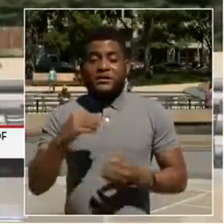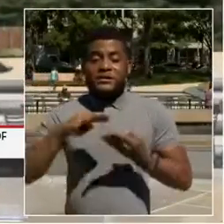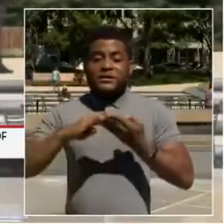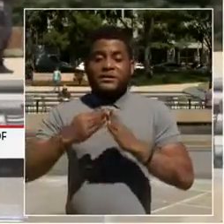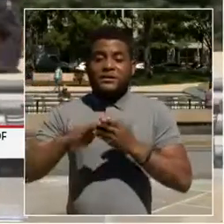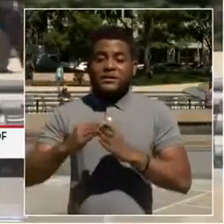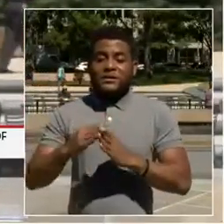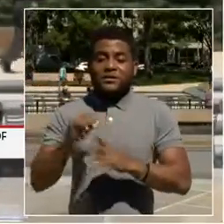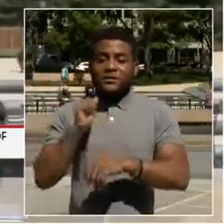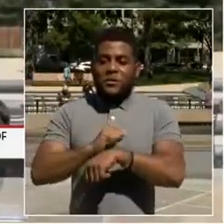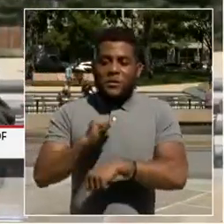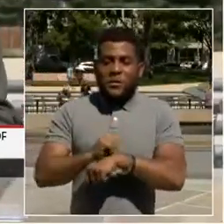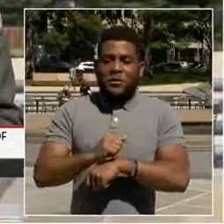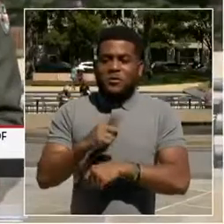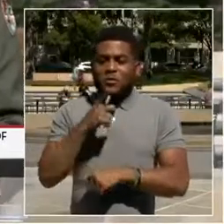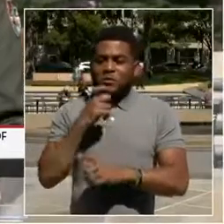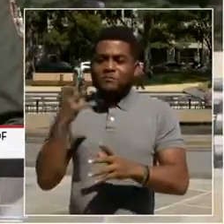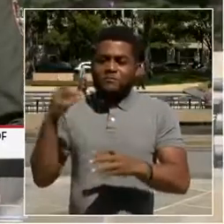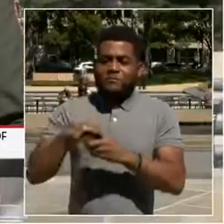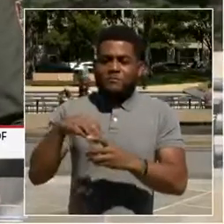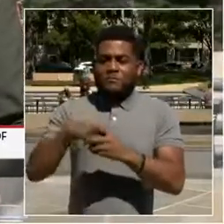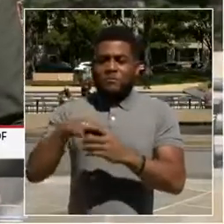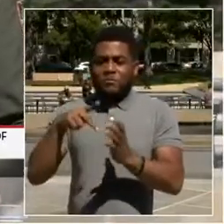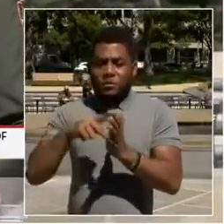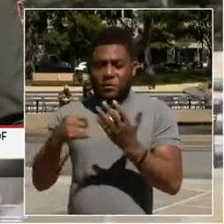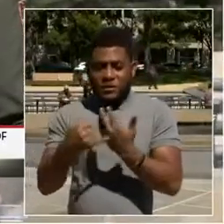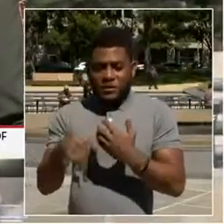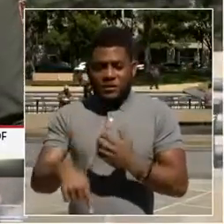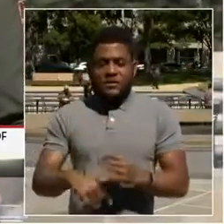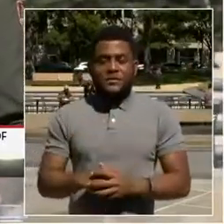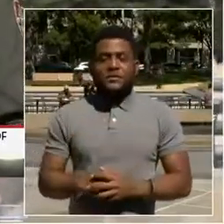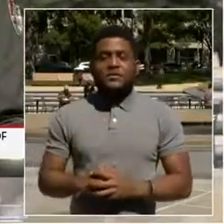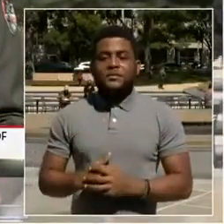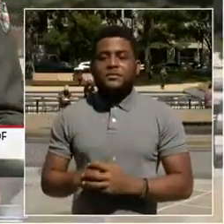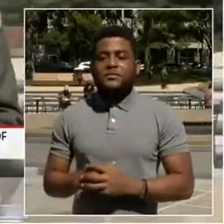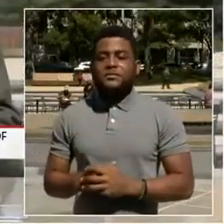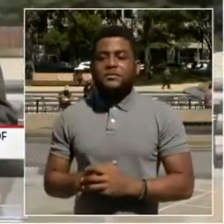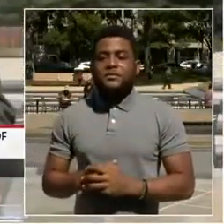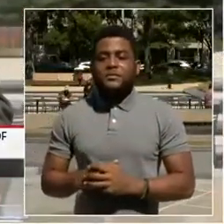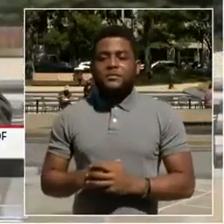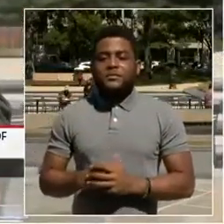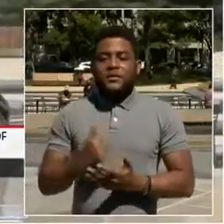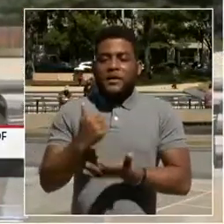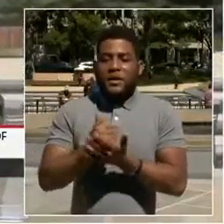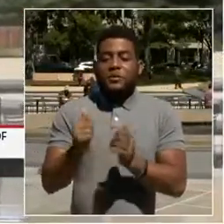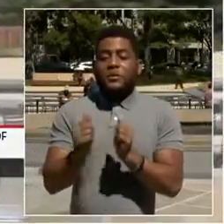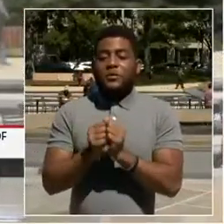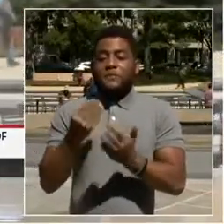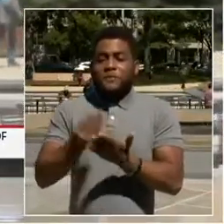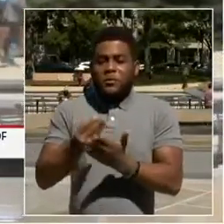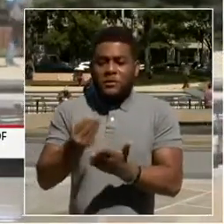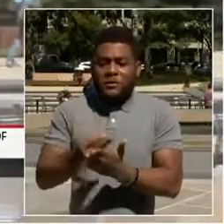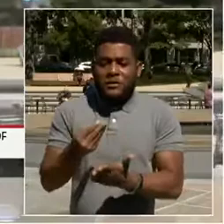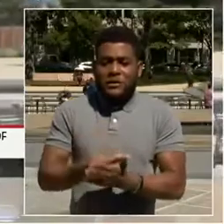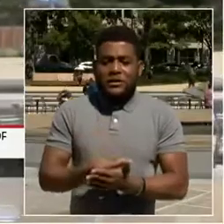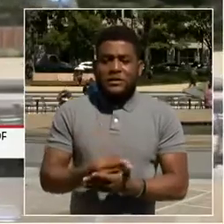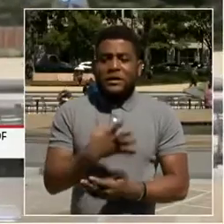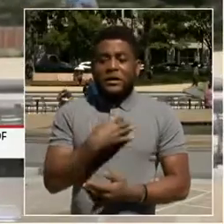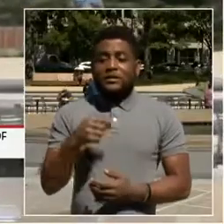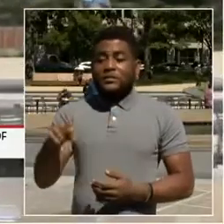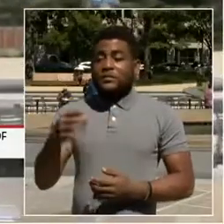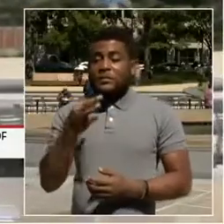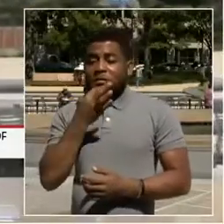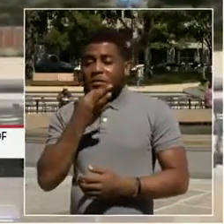in the project, who not only provided the significant funding to make this happen, but also the expertise in